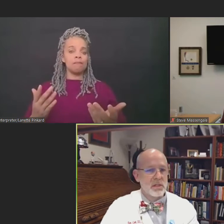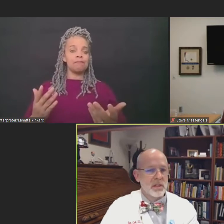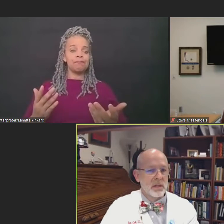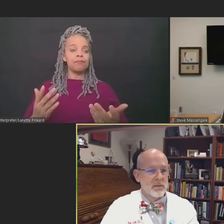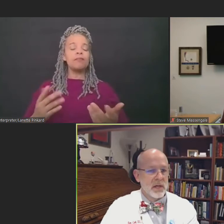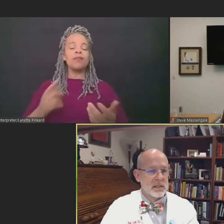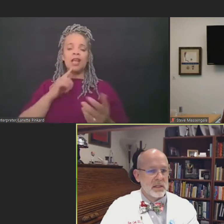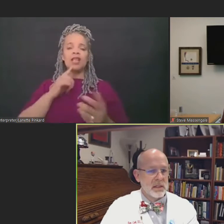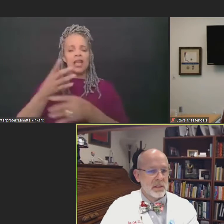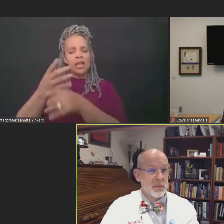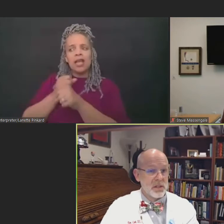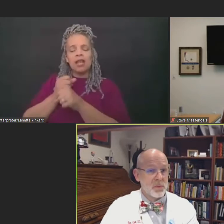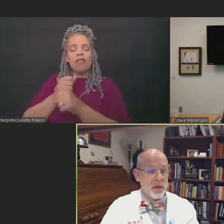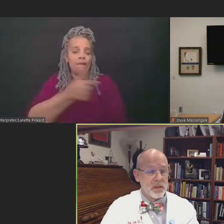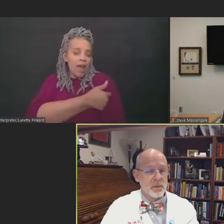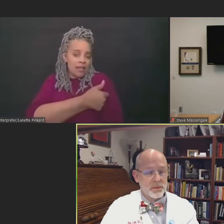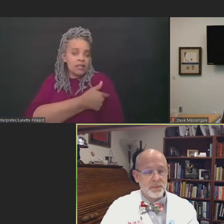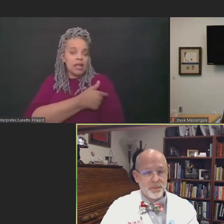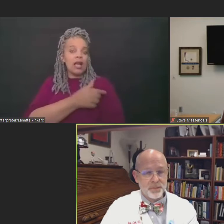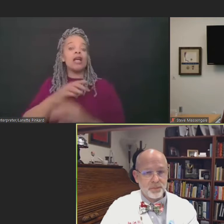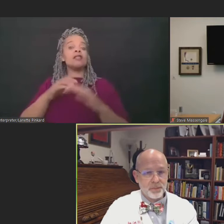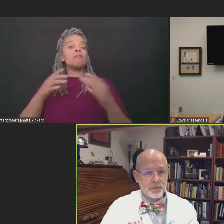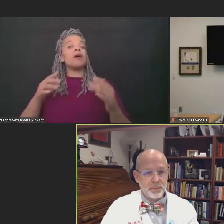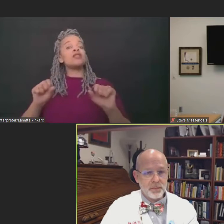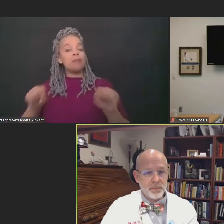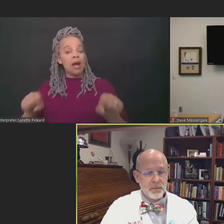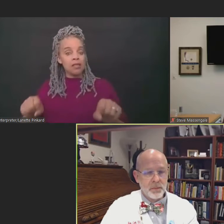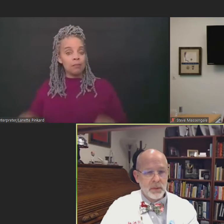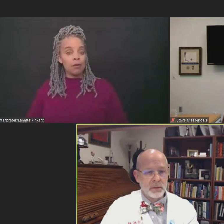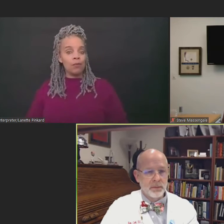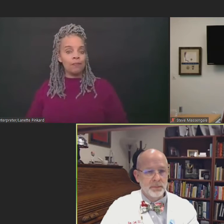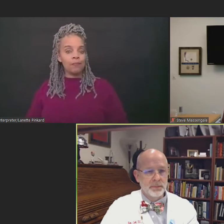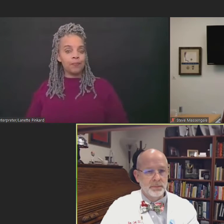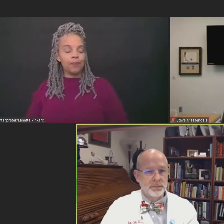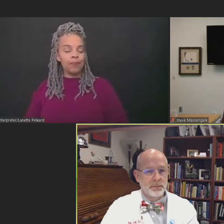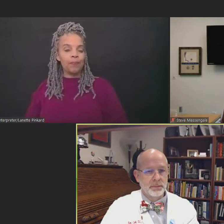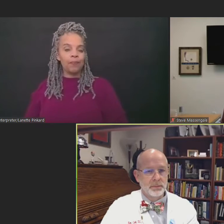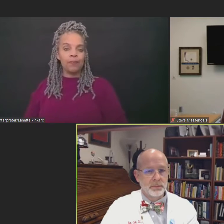is receiving the vaccine as much as possible.